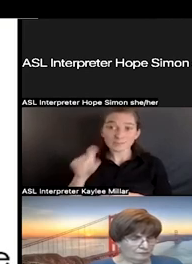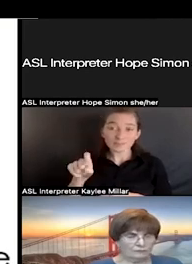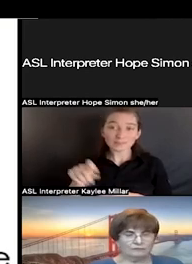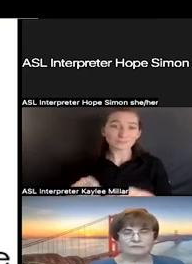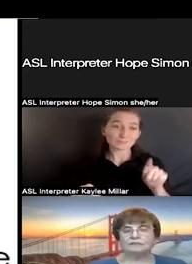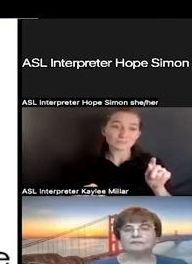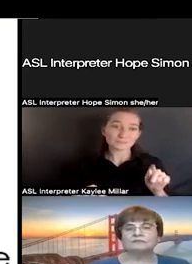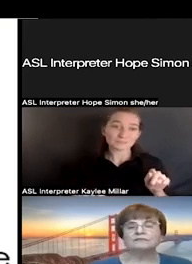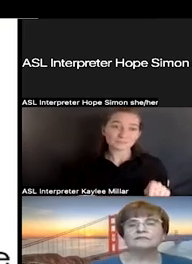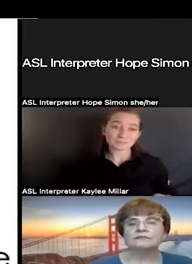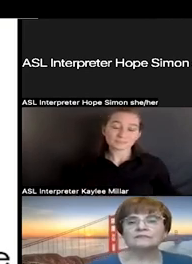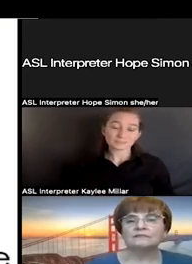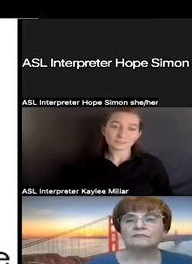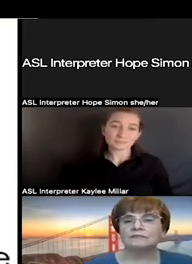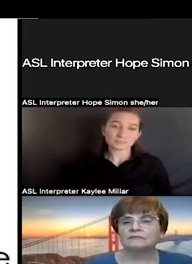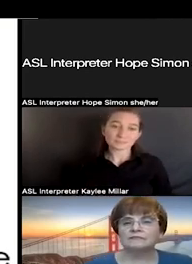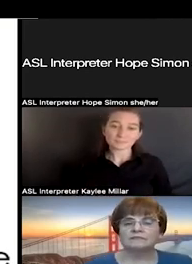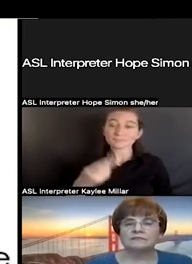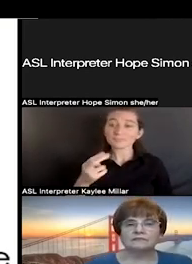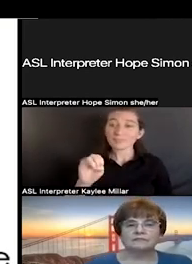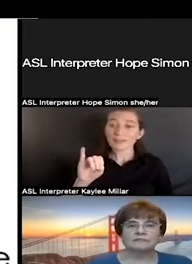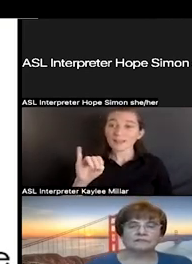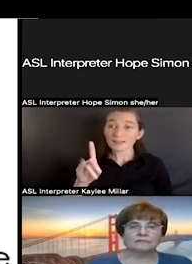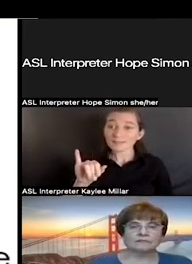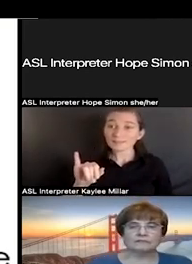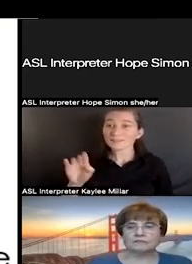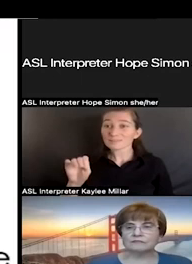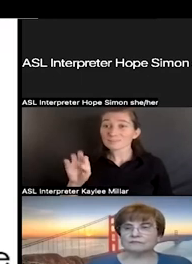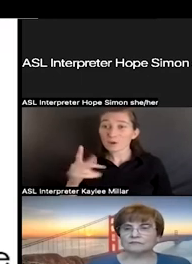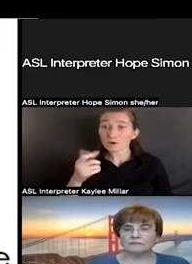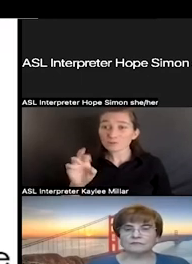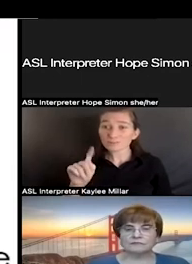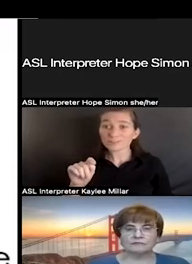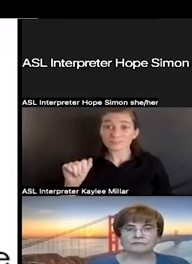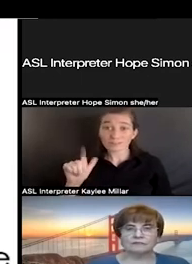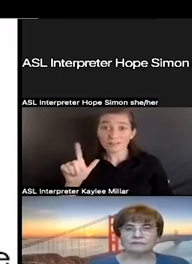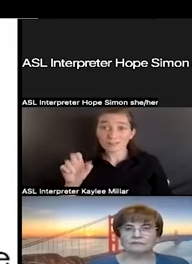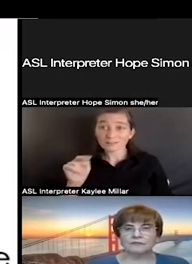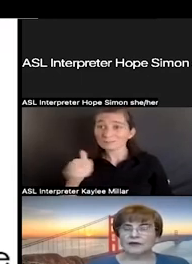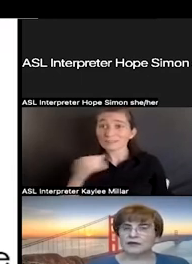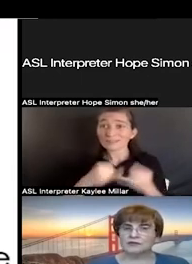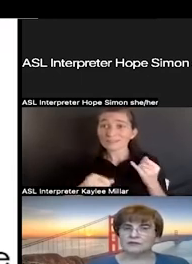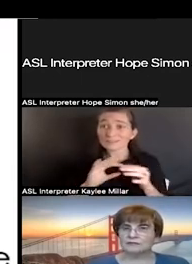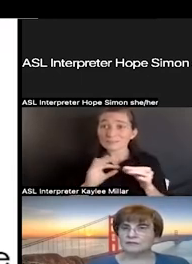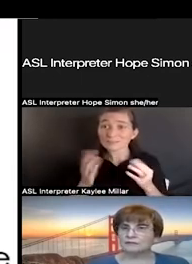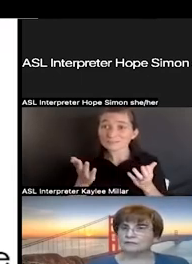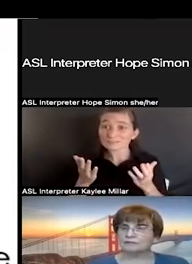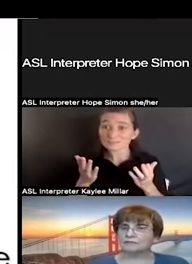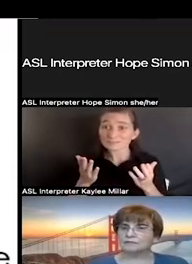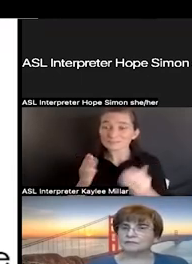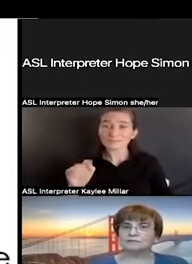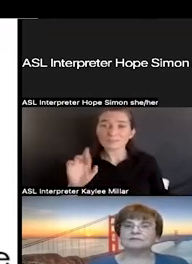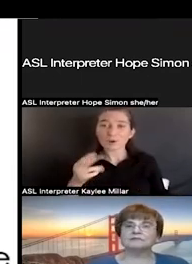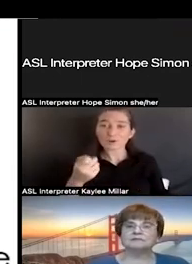socal@earthquakecountry.org. Heidi, Margaret, and Alan, any final comments on behalf of ECA SoCal? Well, I just wanted to piggyback